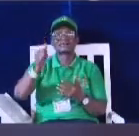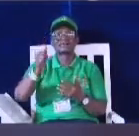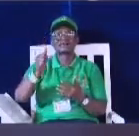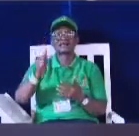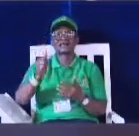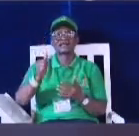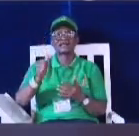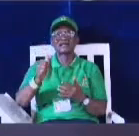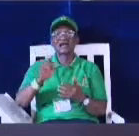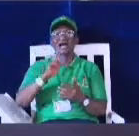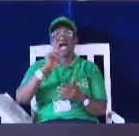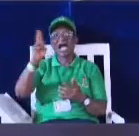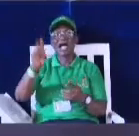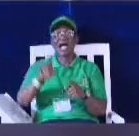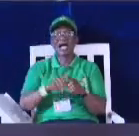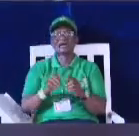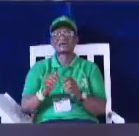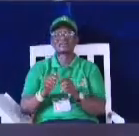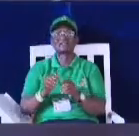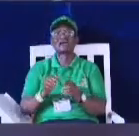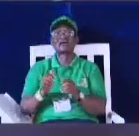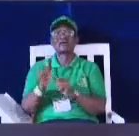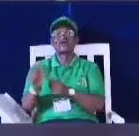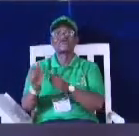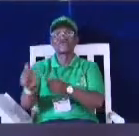are as follows.